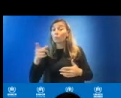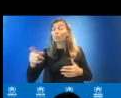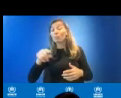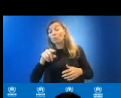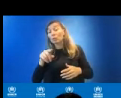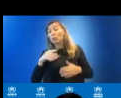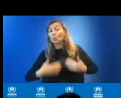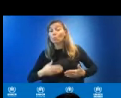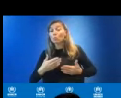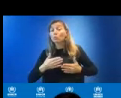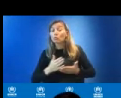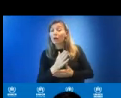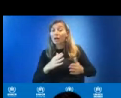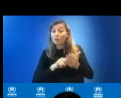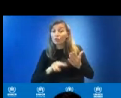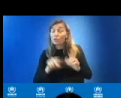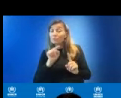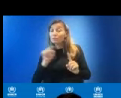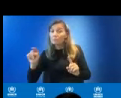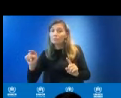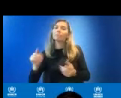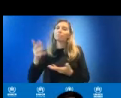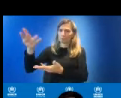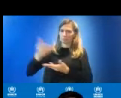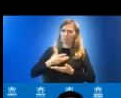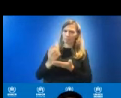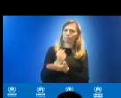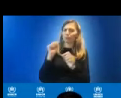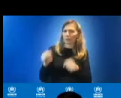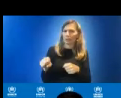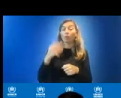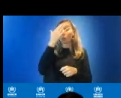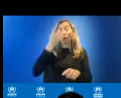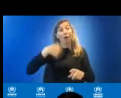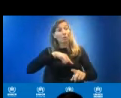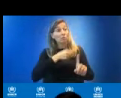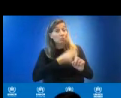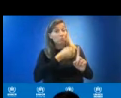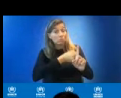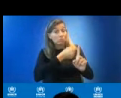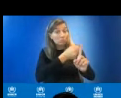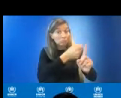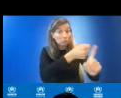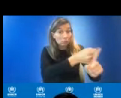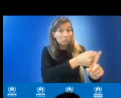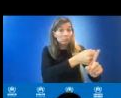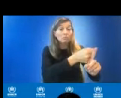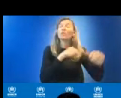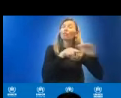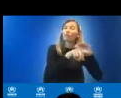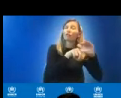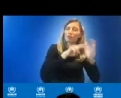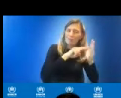see using these mechanisms as a way to complement our advocacy that we do under our mandate under the Refugee